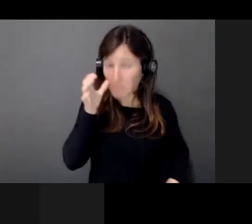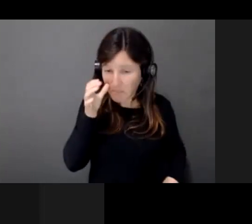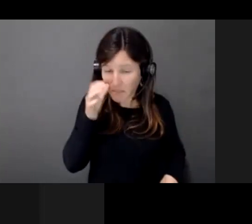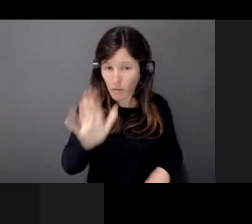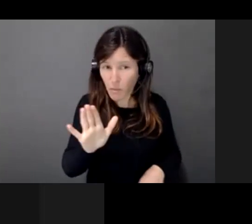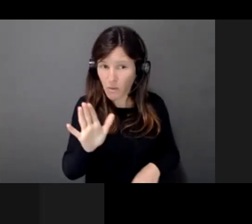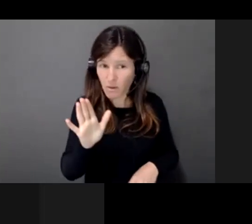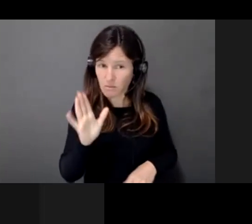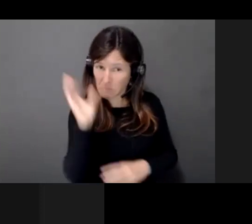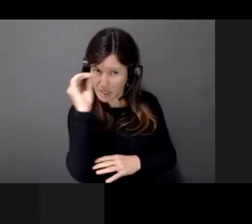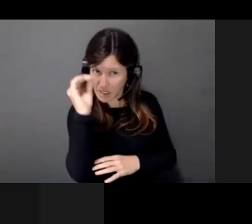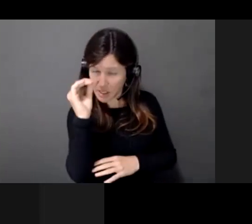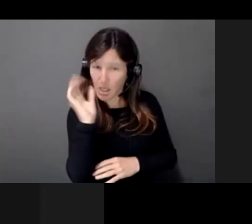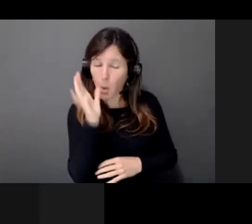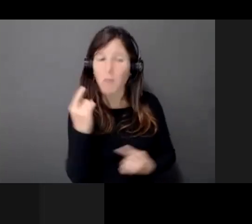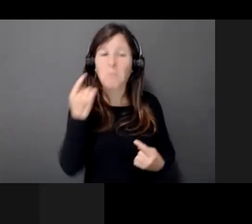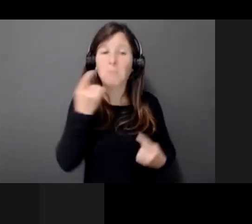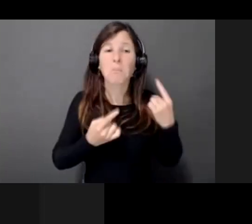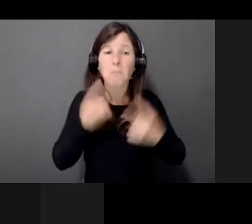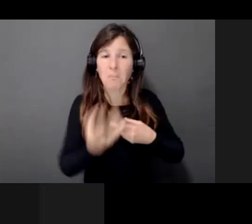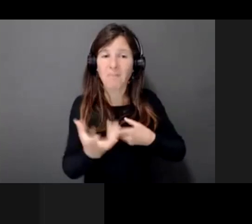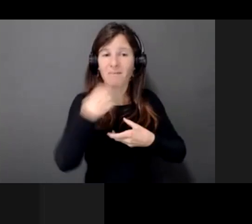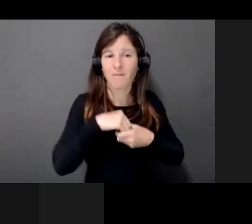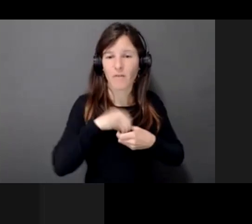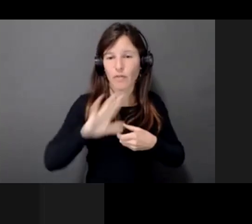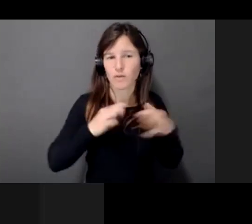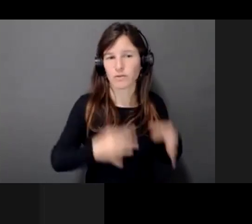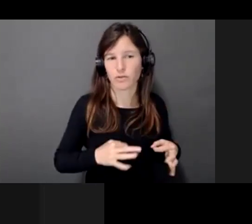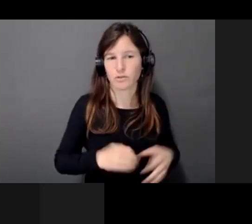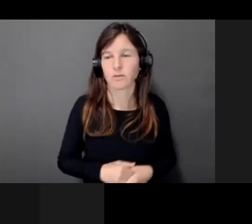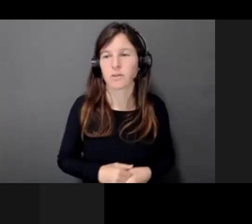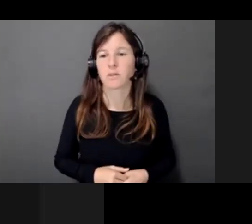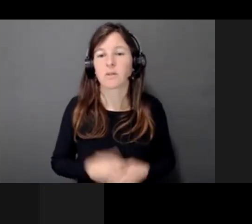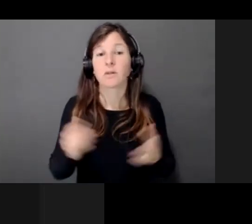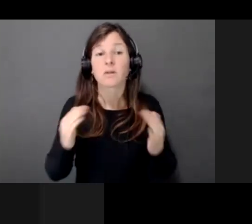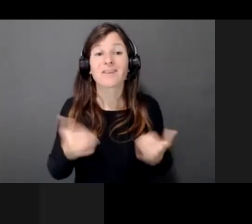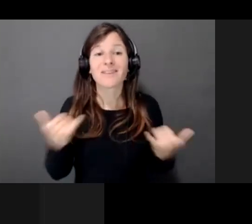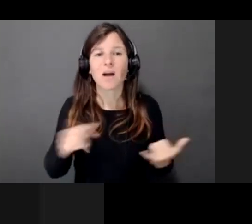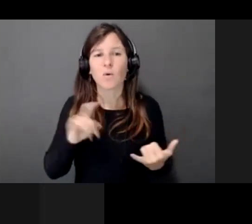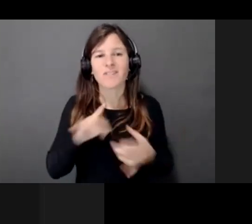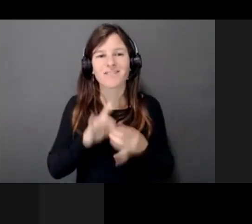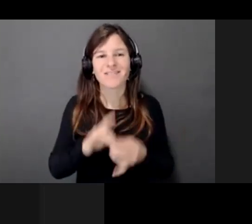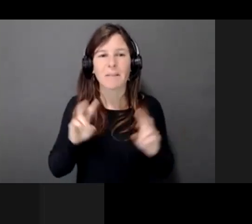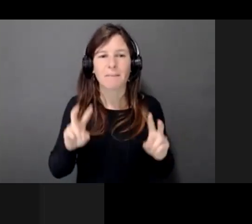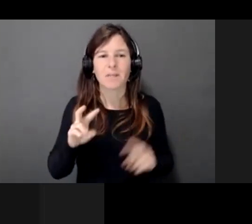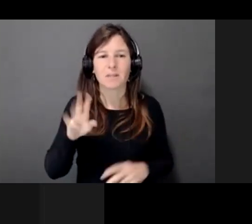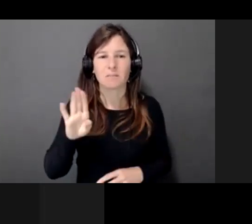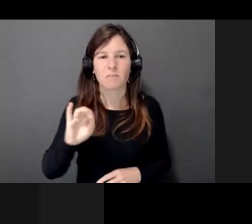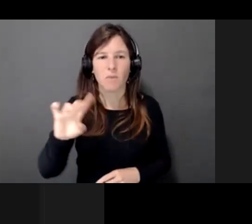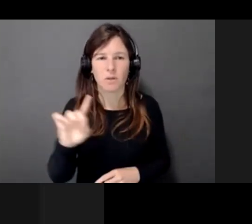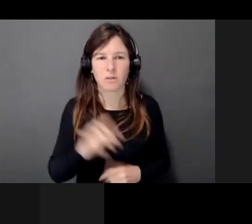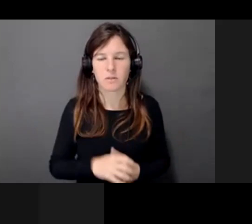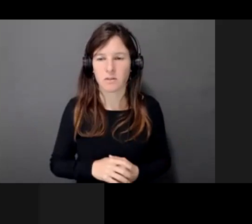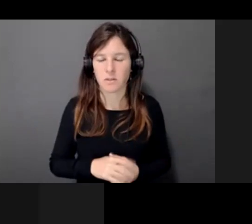going to amalgamate two questions in regards to peace bonds. So, part one of this question is, can you